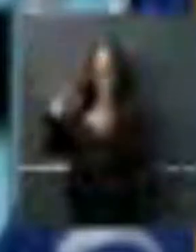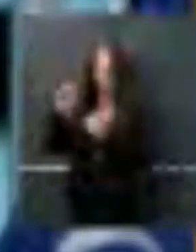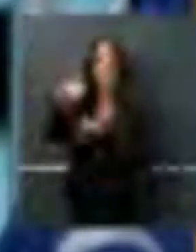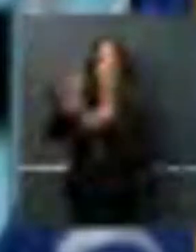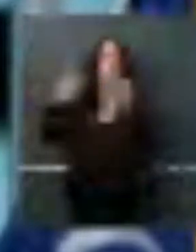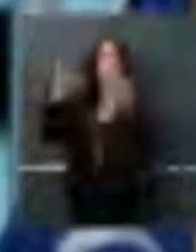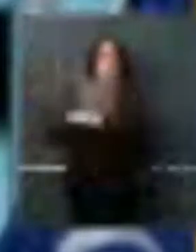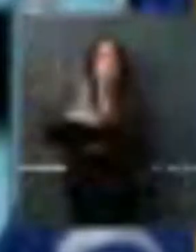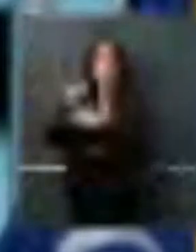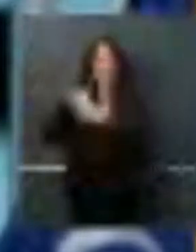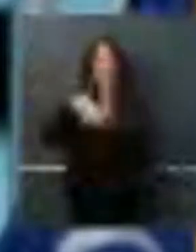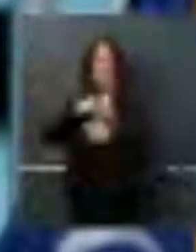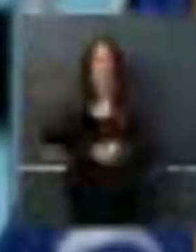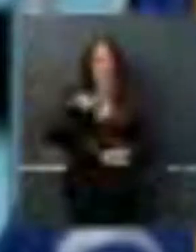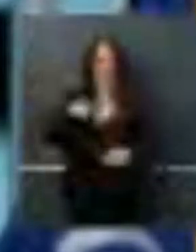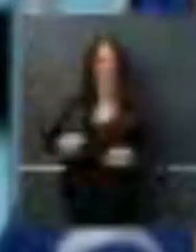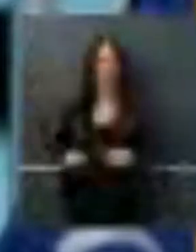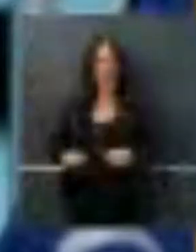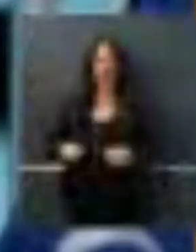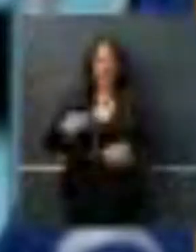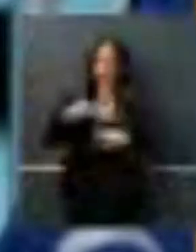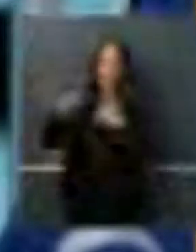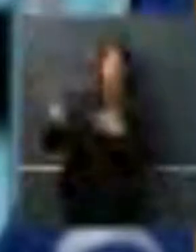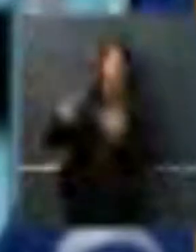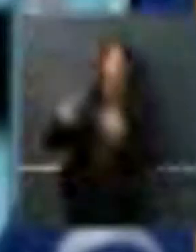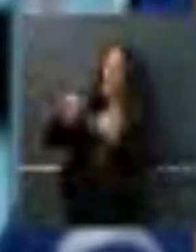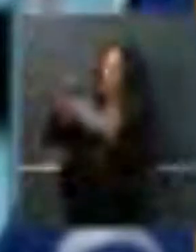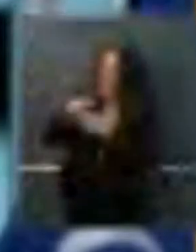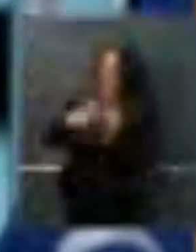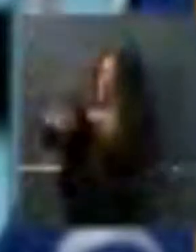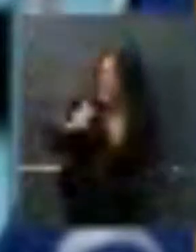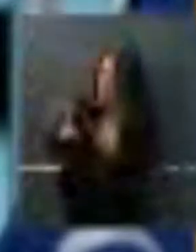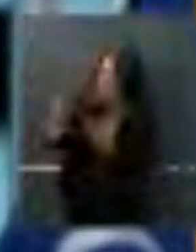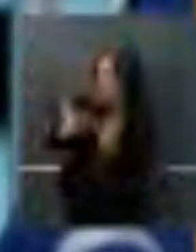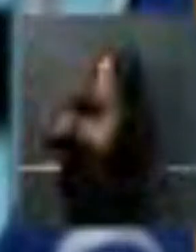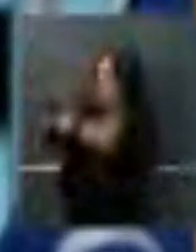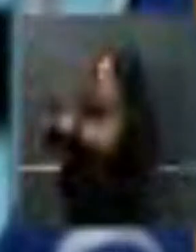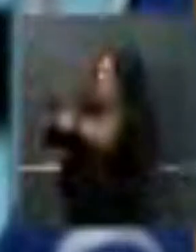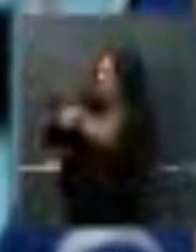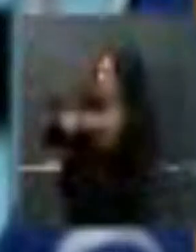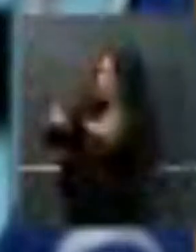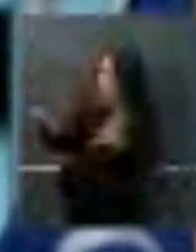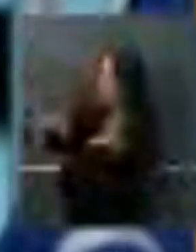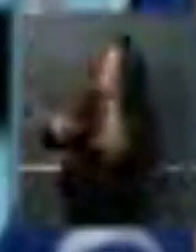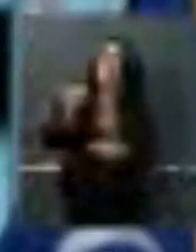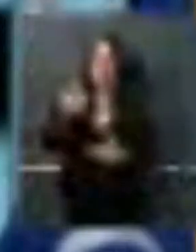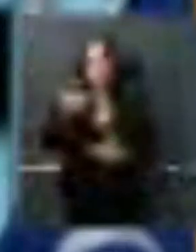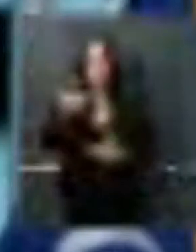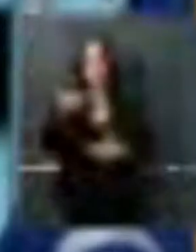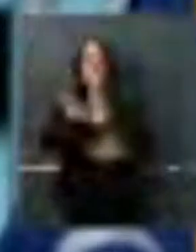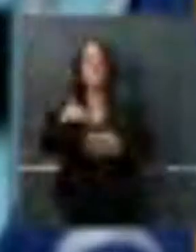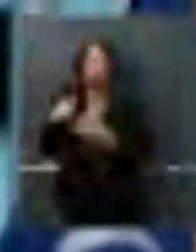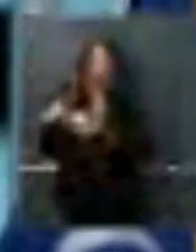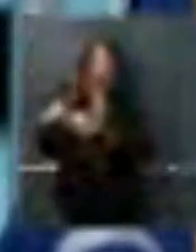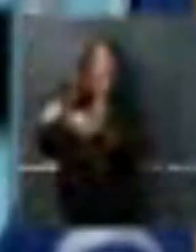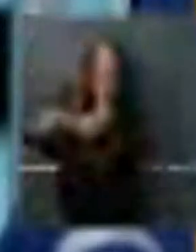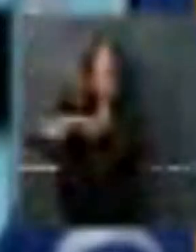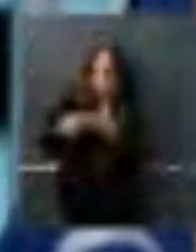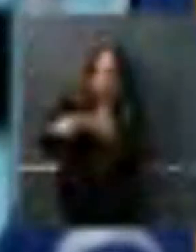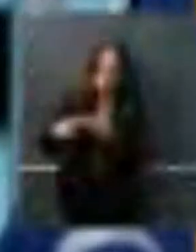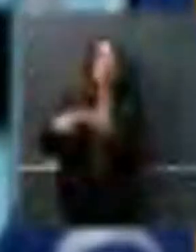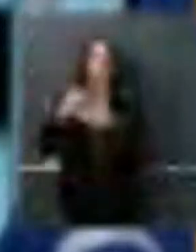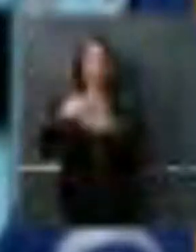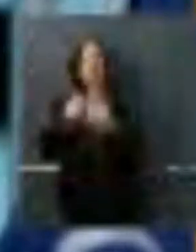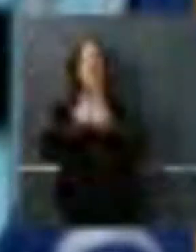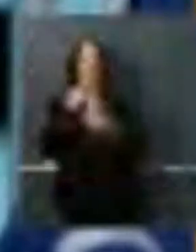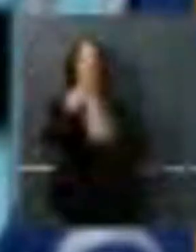like, all of that helping inform us. And I socialize that with you to just know that this area is part of deep focus and a deep passion. And,